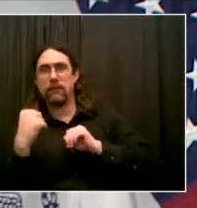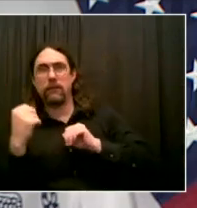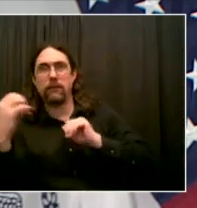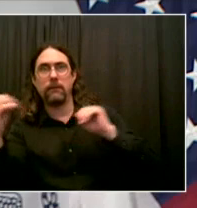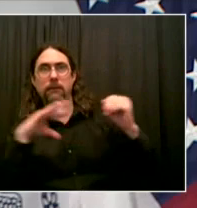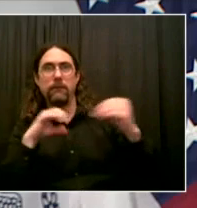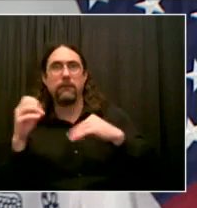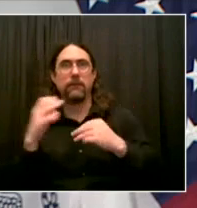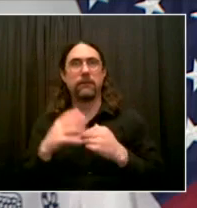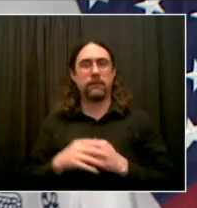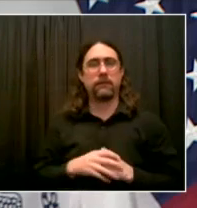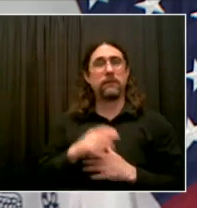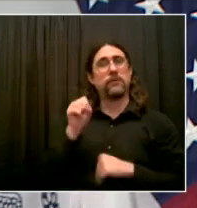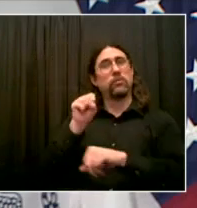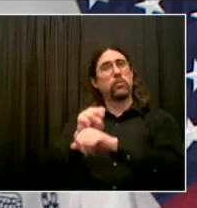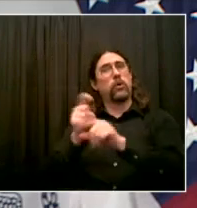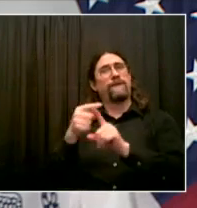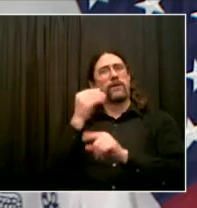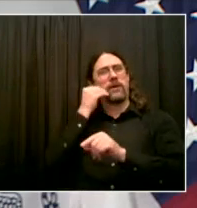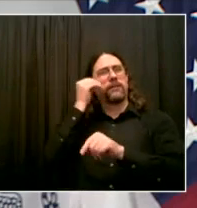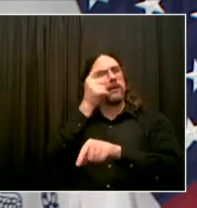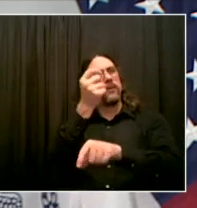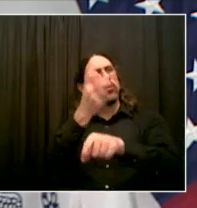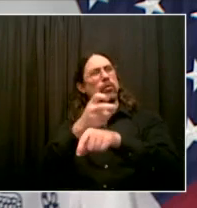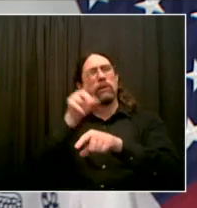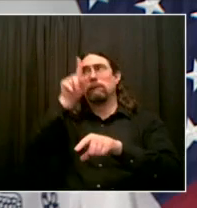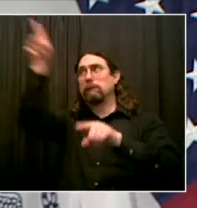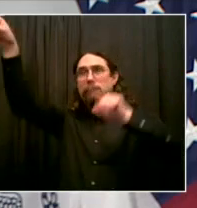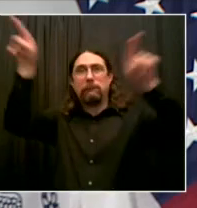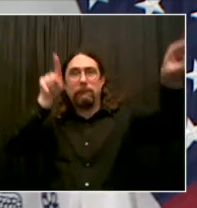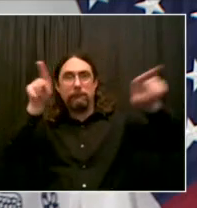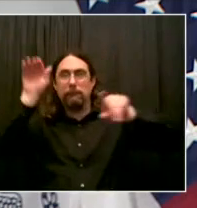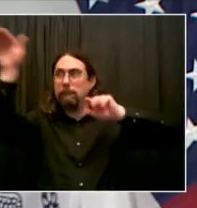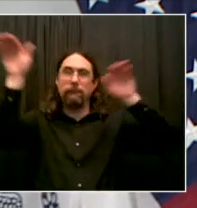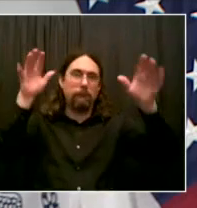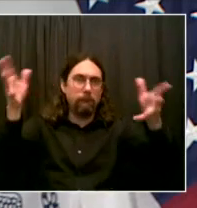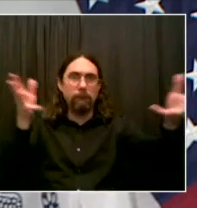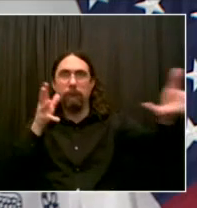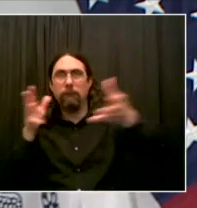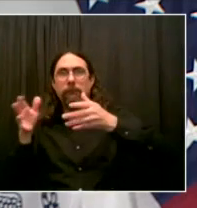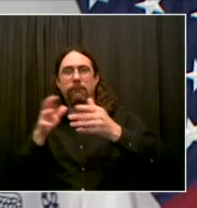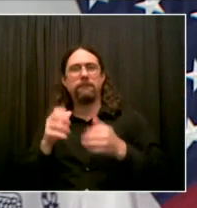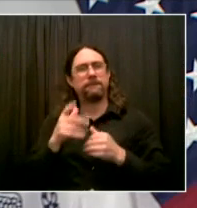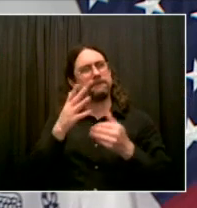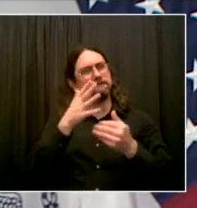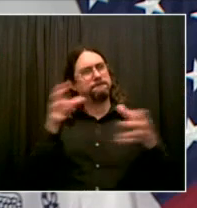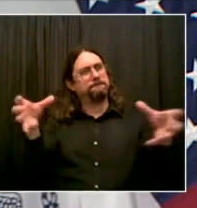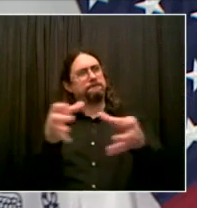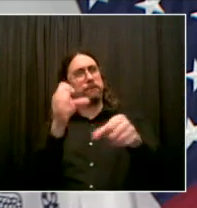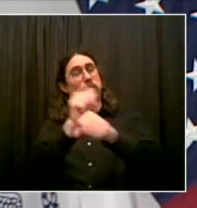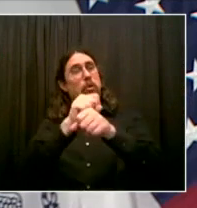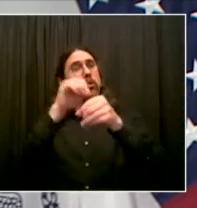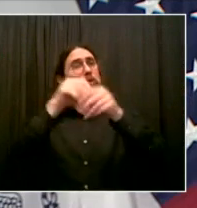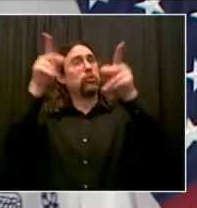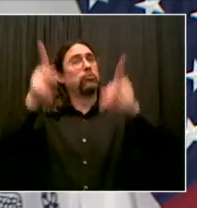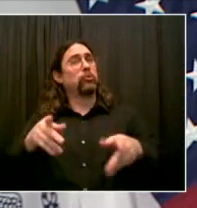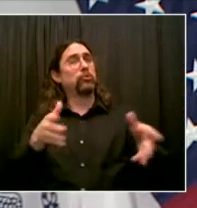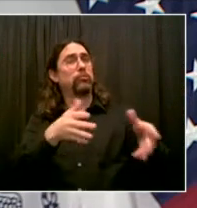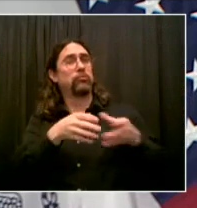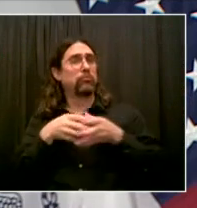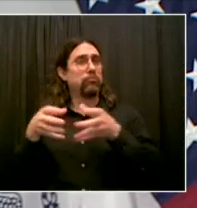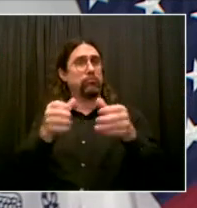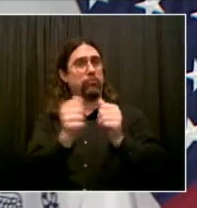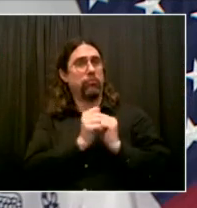Katie. And this one's, I'd asked it a few weeks ago, but all the lovebirds around the city keep asking me, when will the